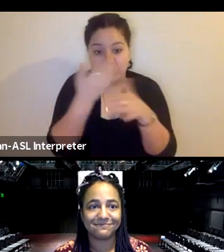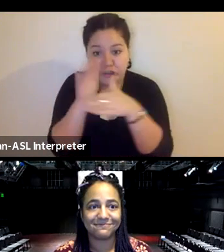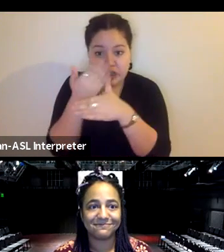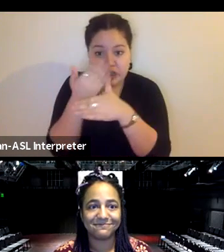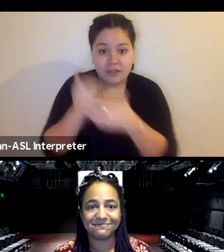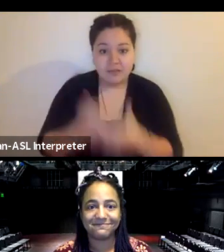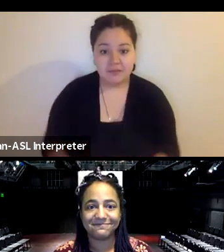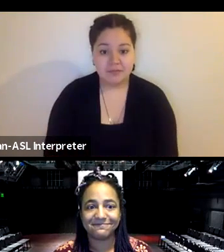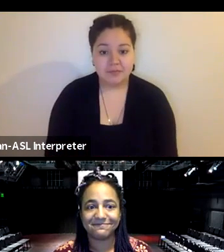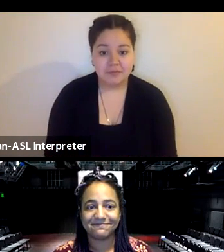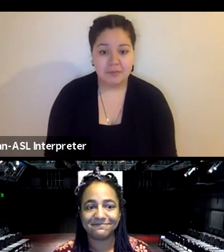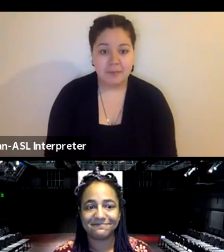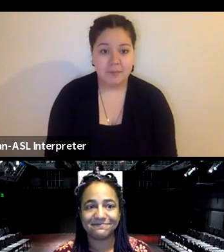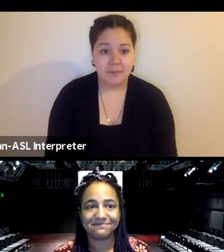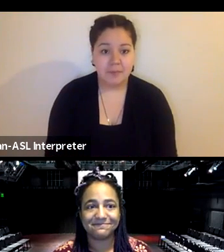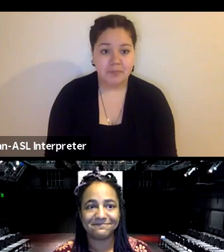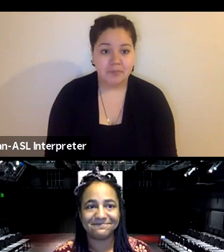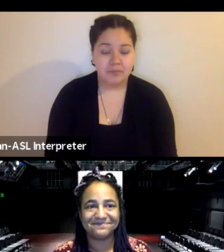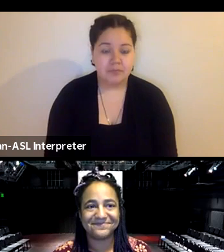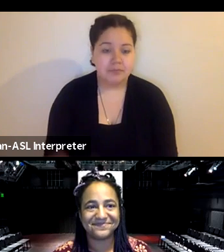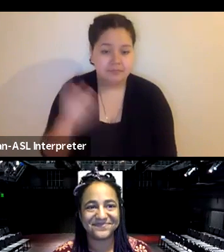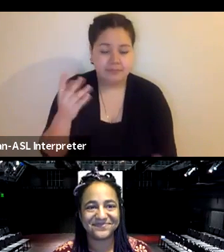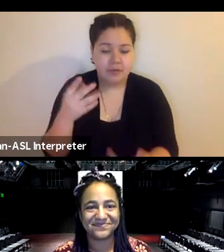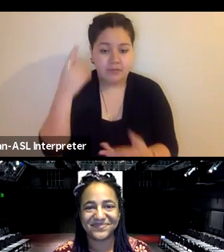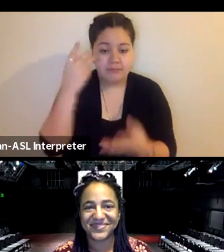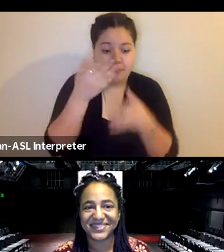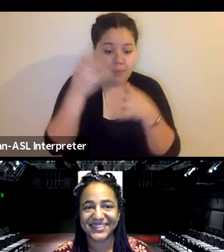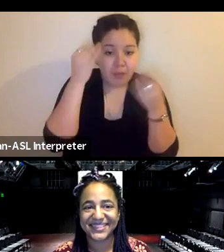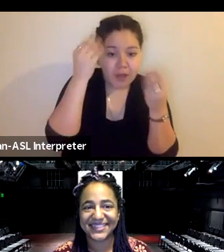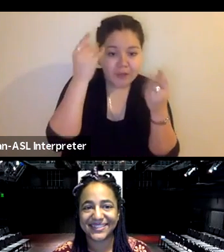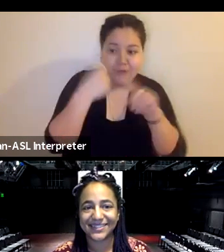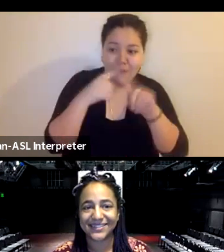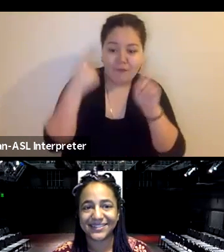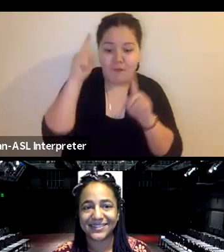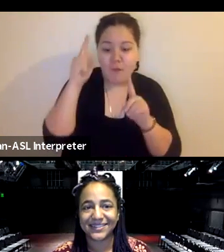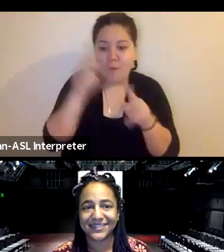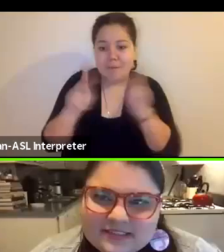home, who should be at home anyway?